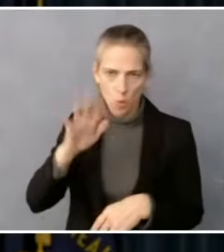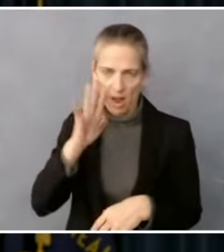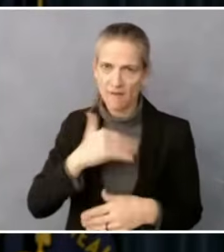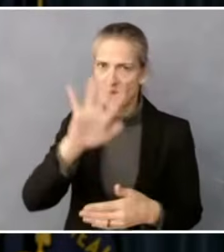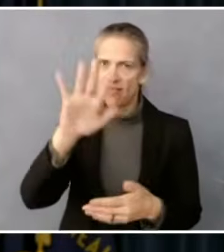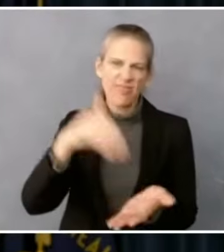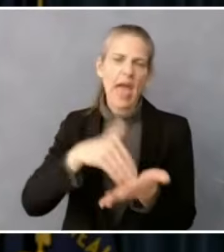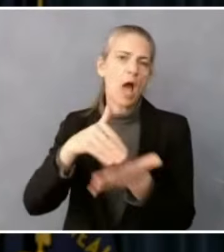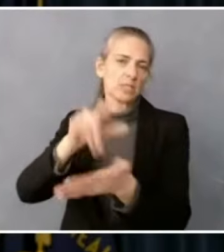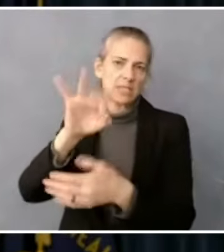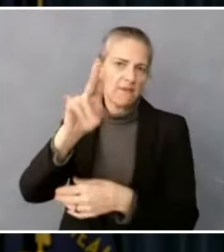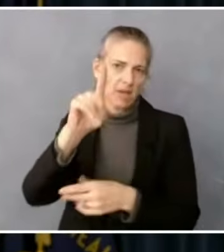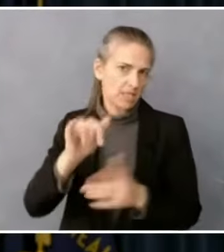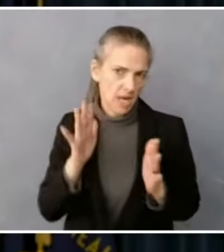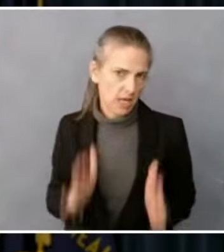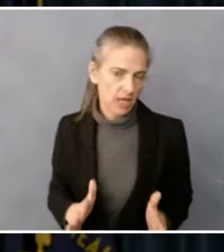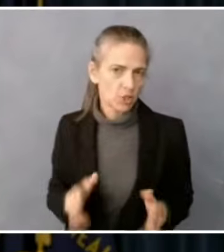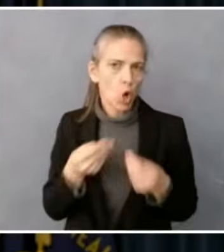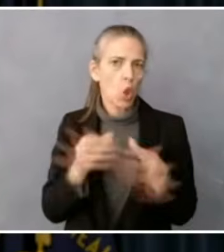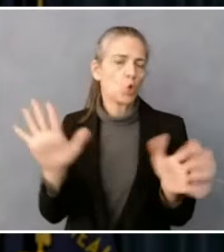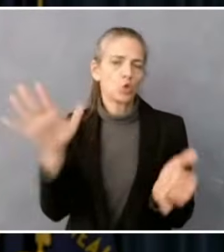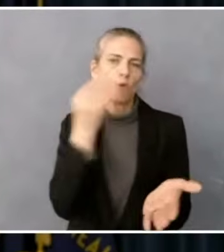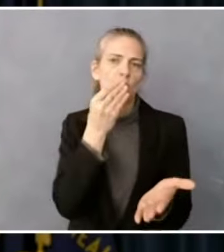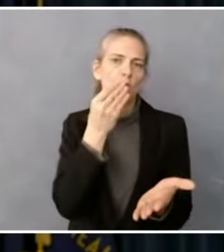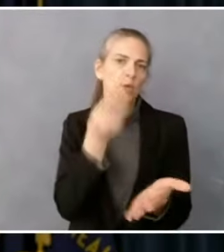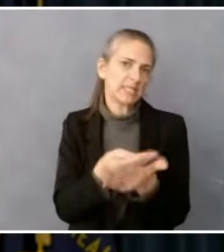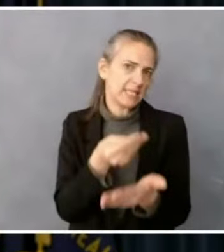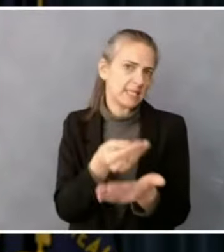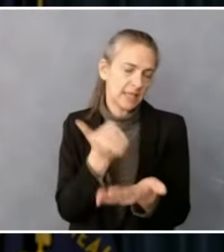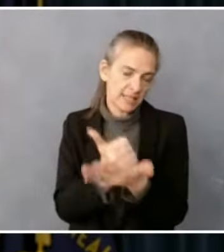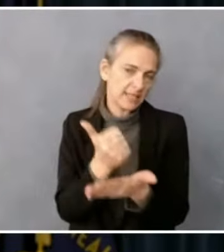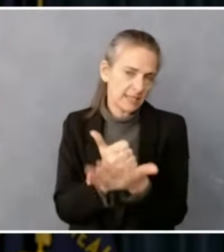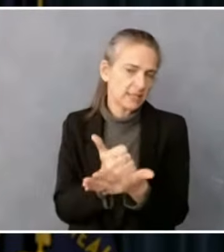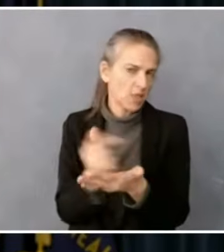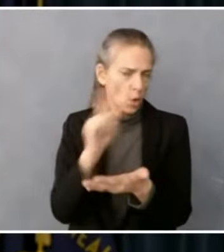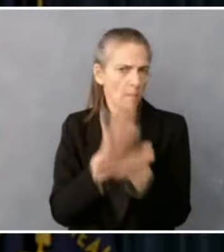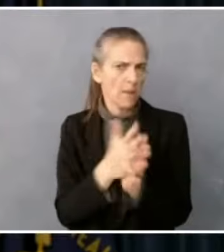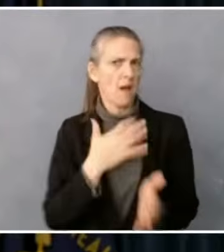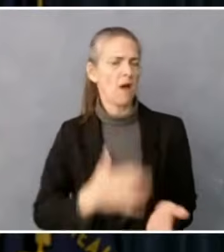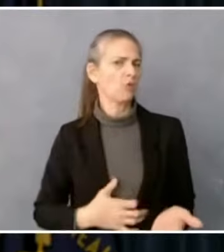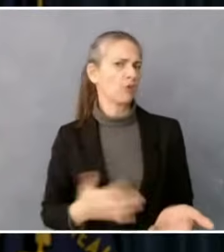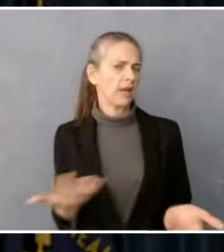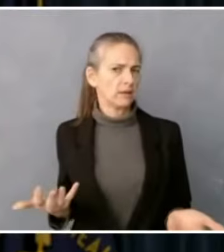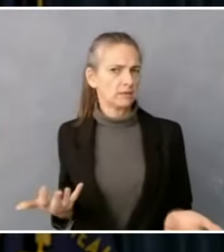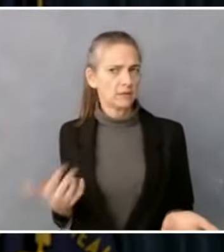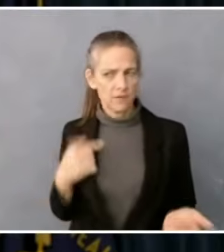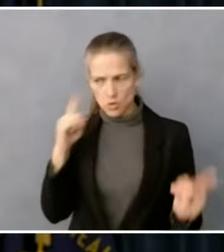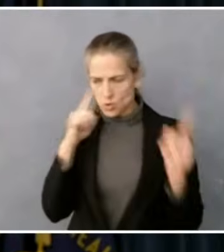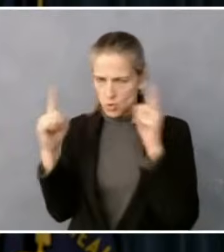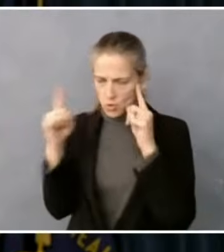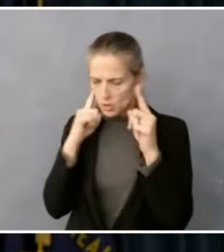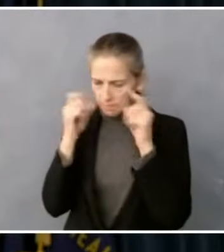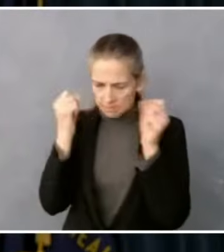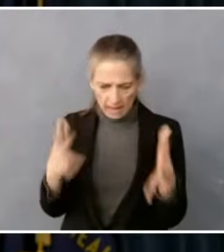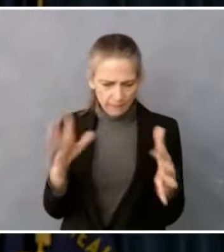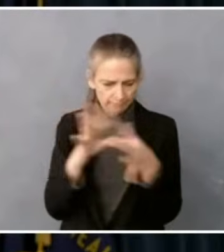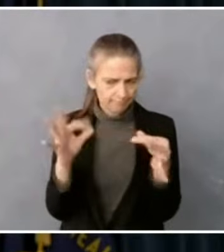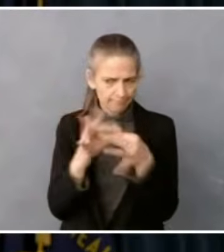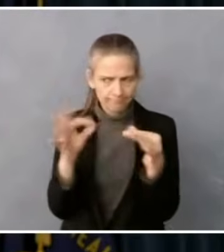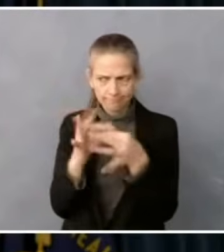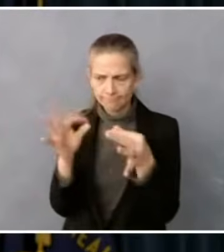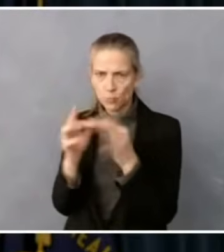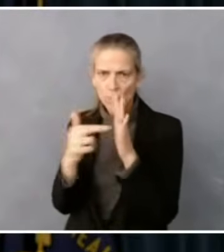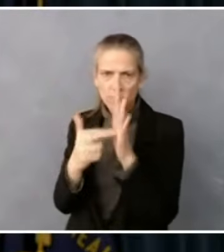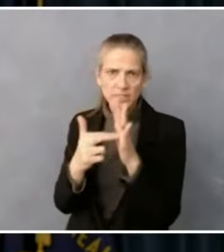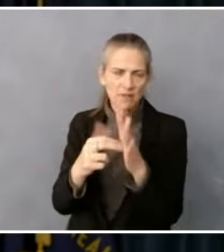Kentuckians lose their food assistance, go hungry. And I heard so many representatives and senators from